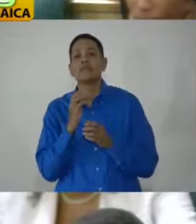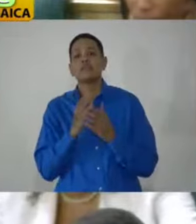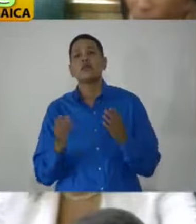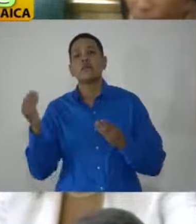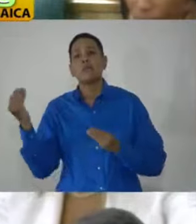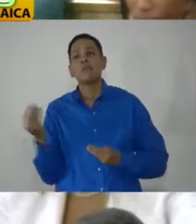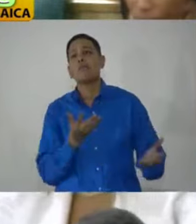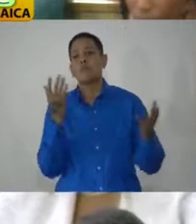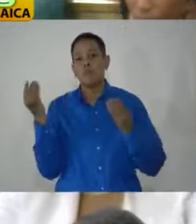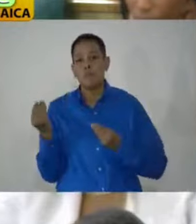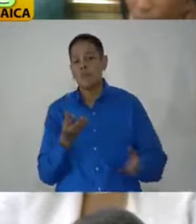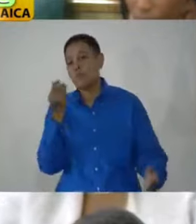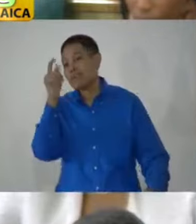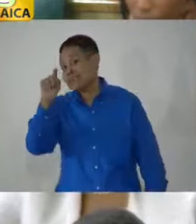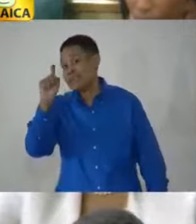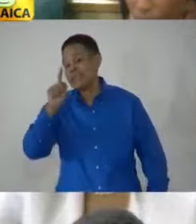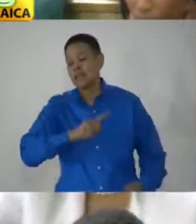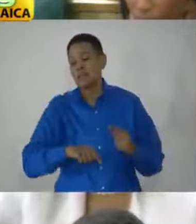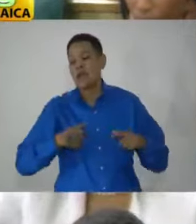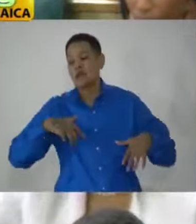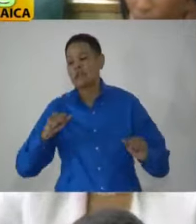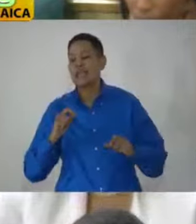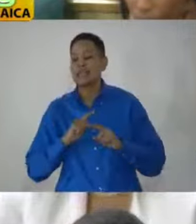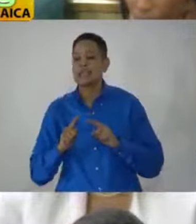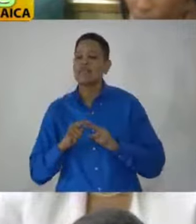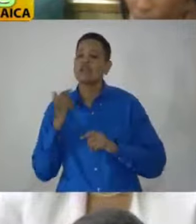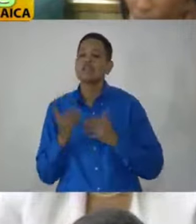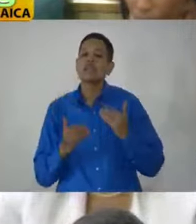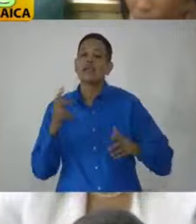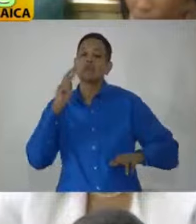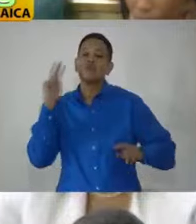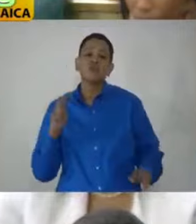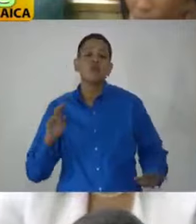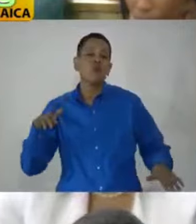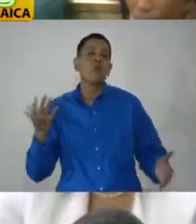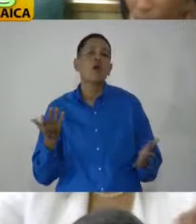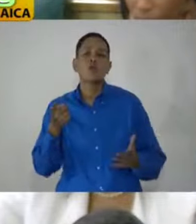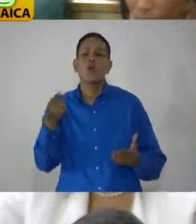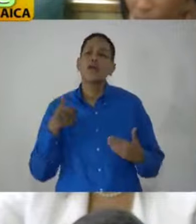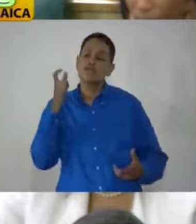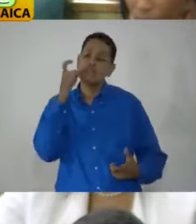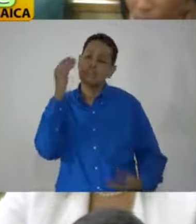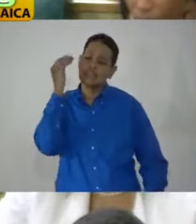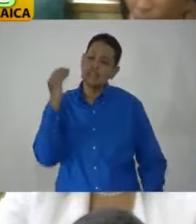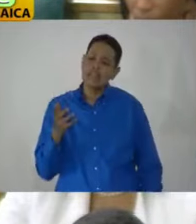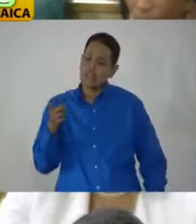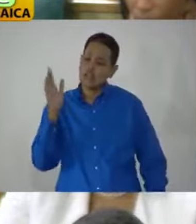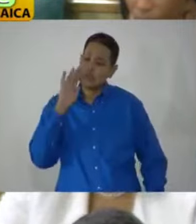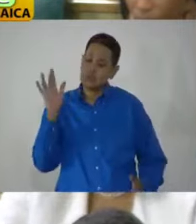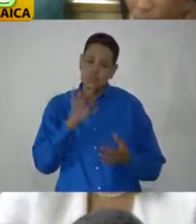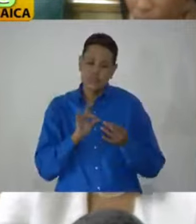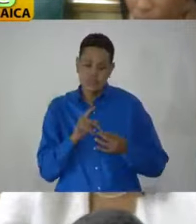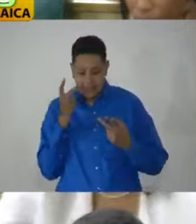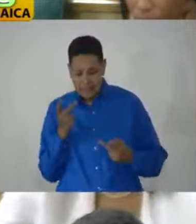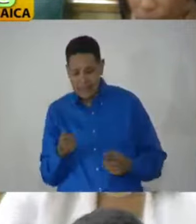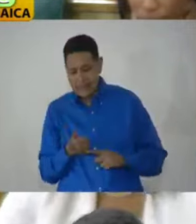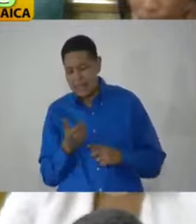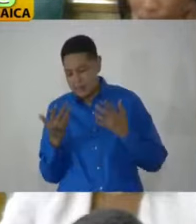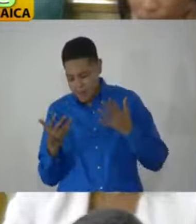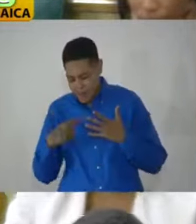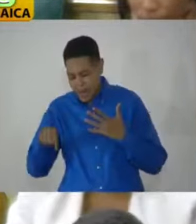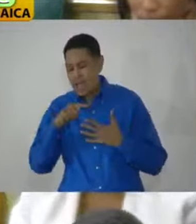inflows. However, we are taking steps to treat with what you have said, and you will see that probably